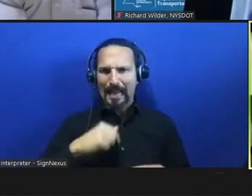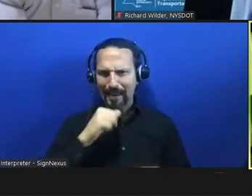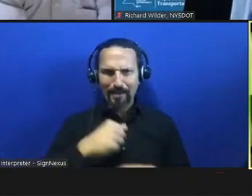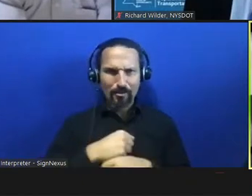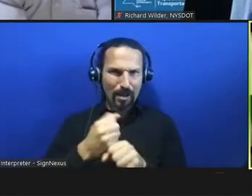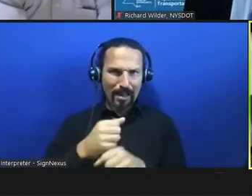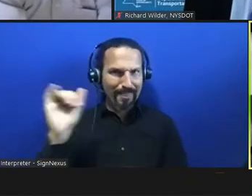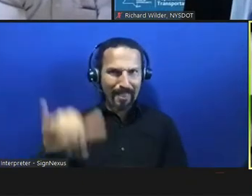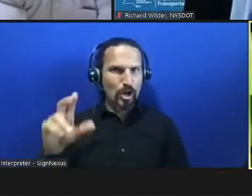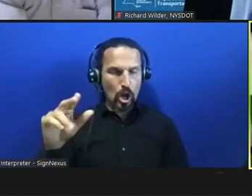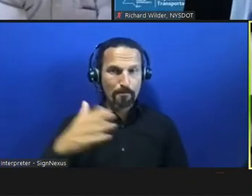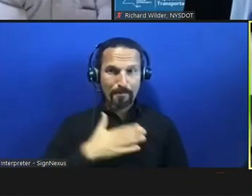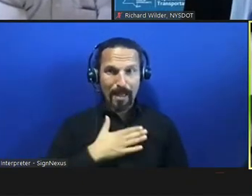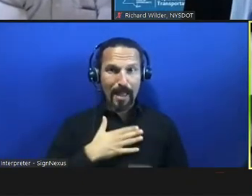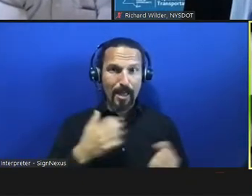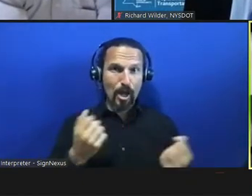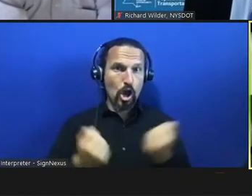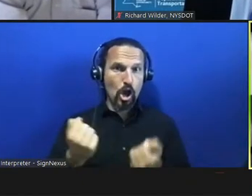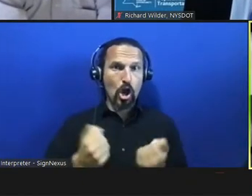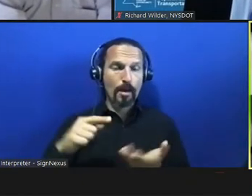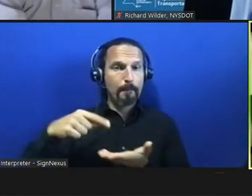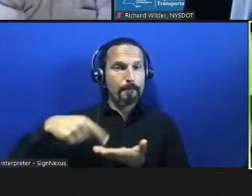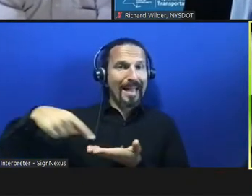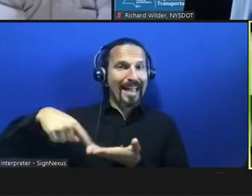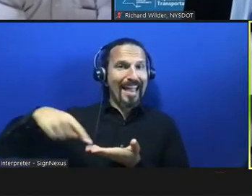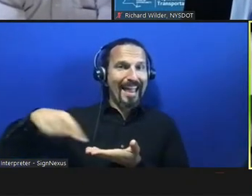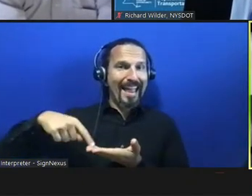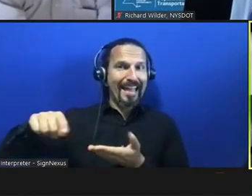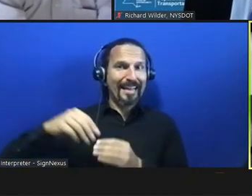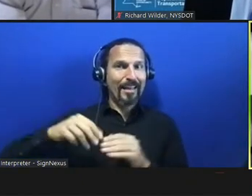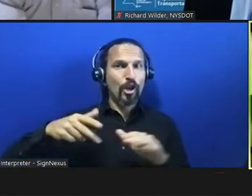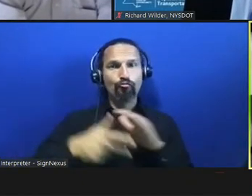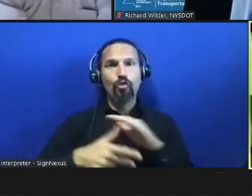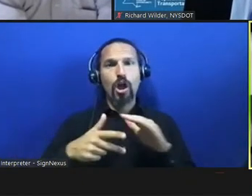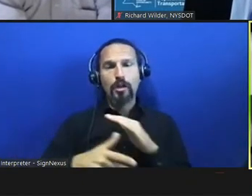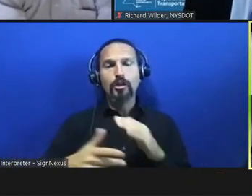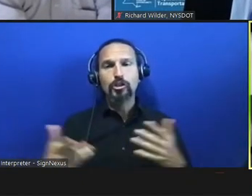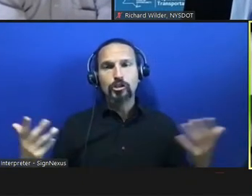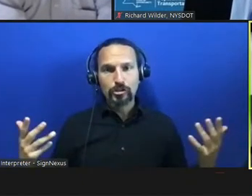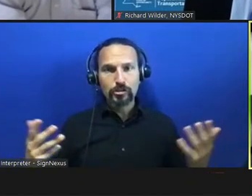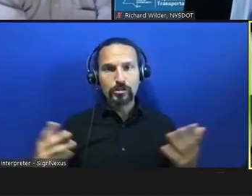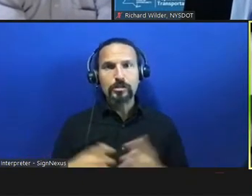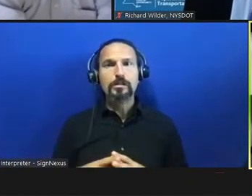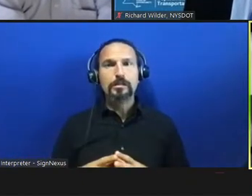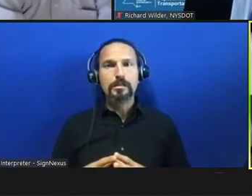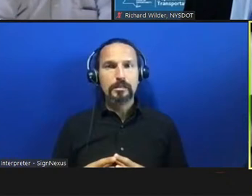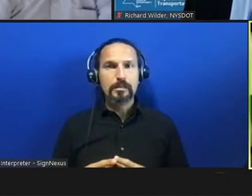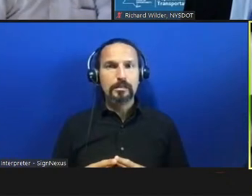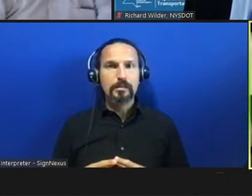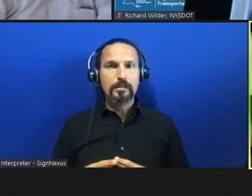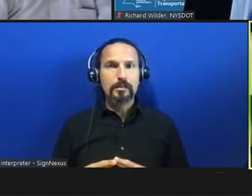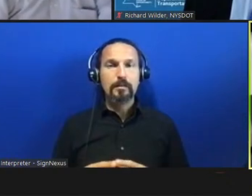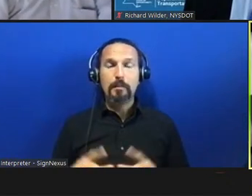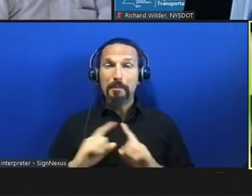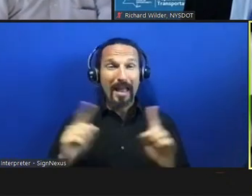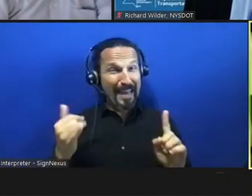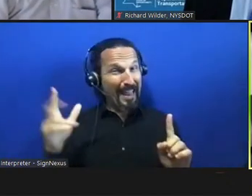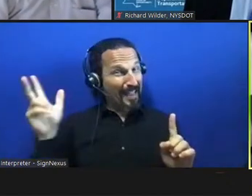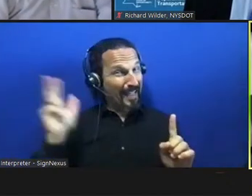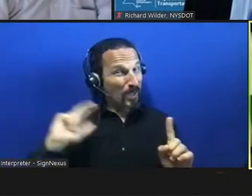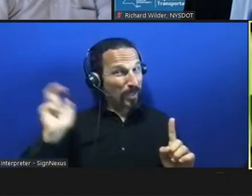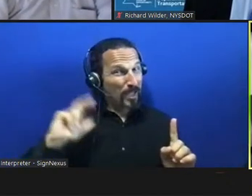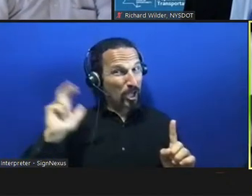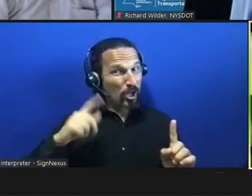because my car is being paid for in a garage um but to hear now